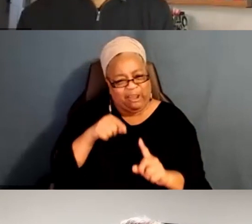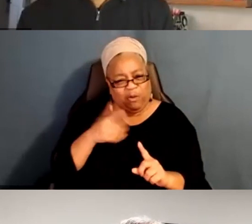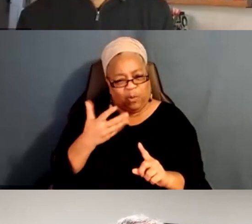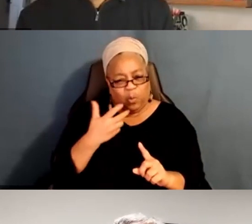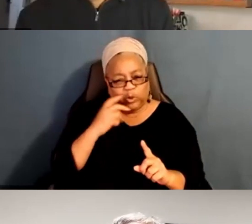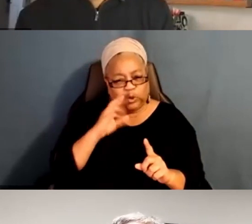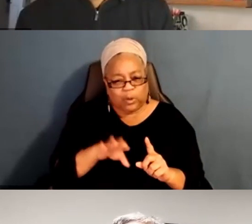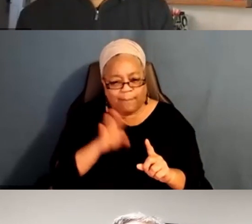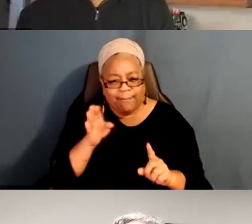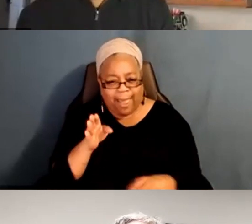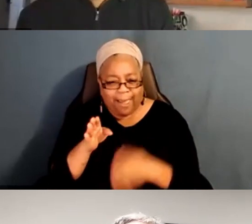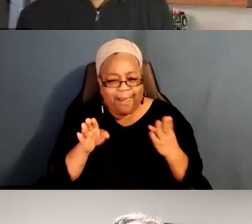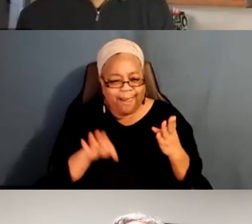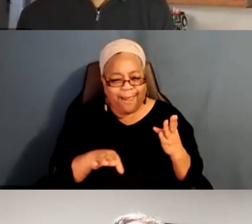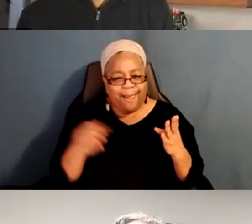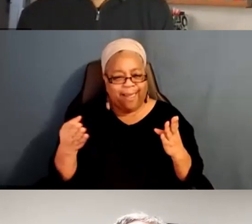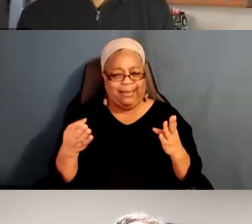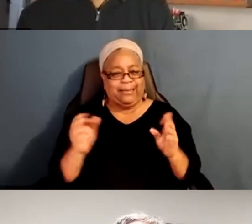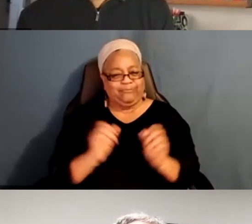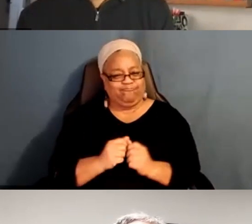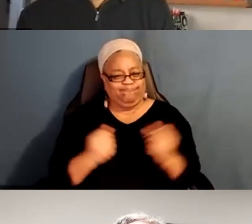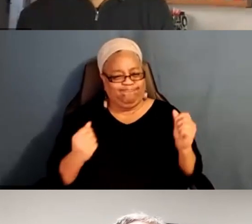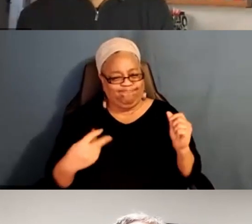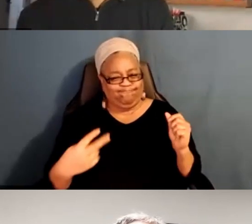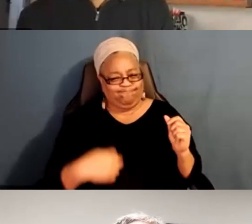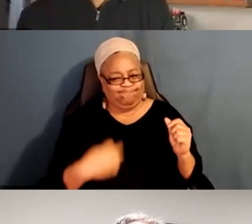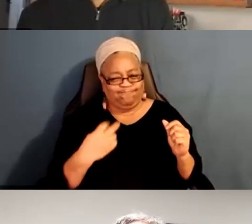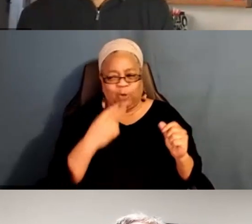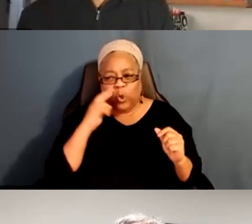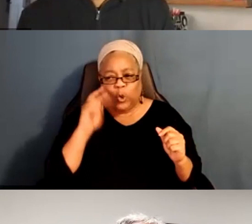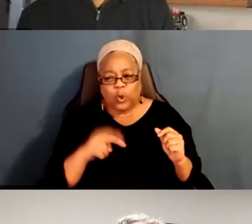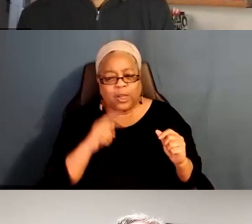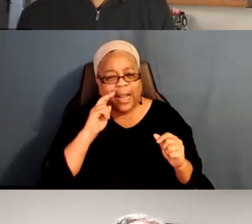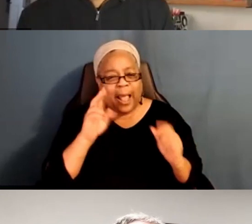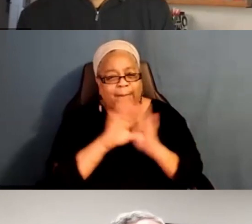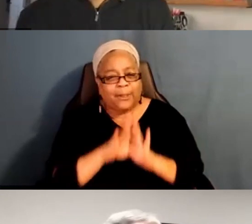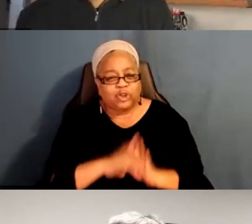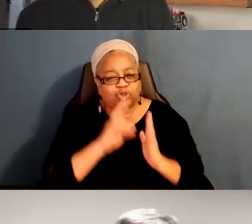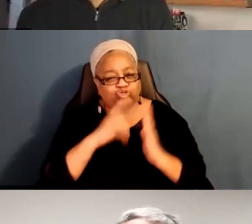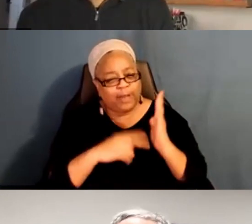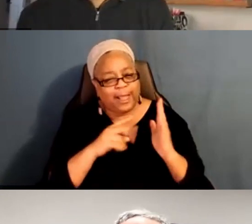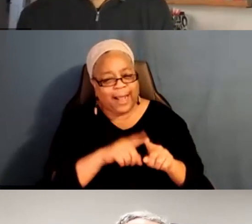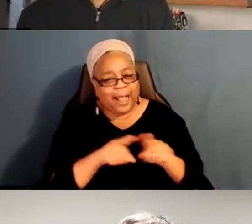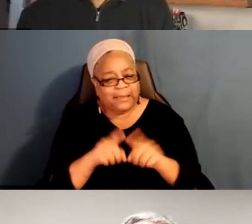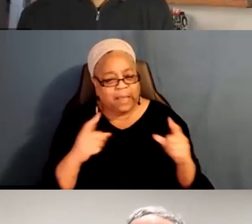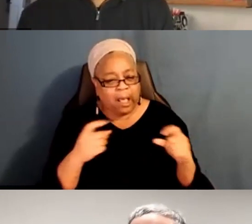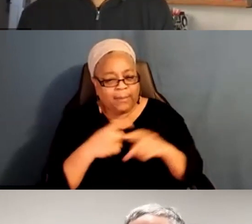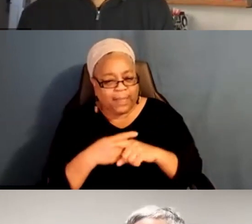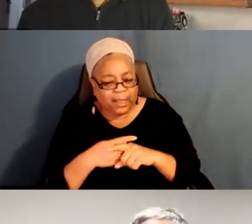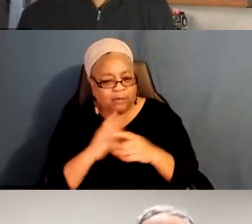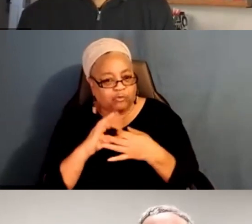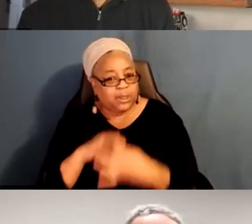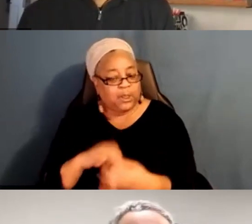unpack. That you're looking at images that are read as very complicated in relationship